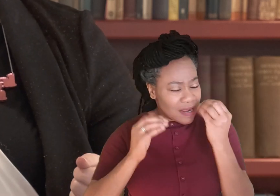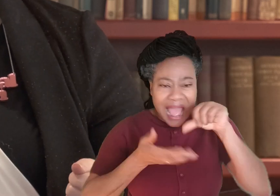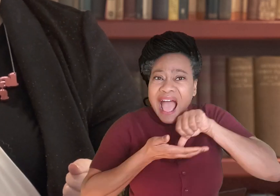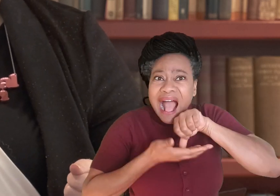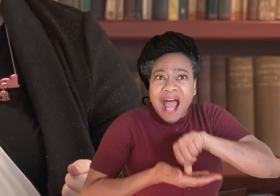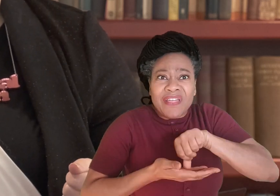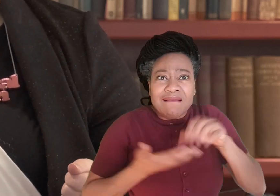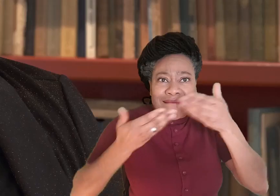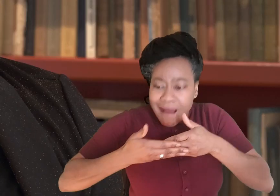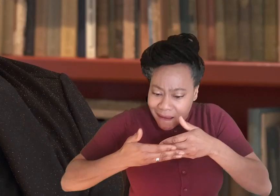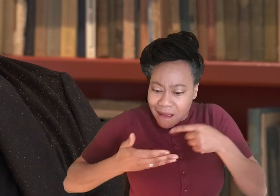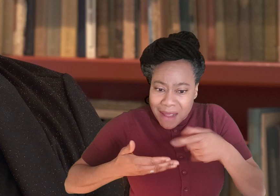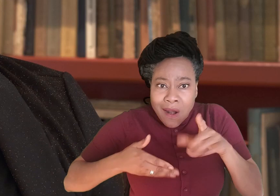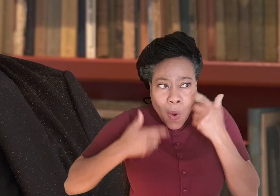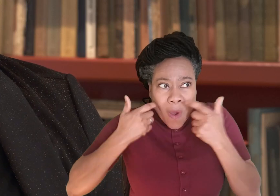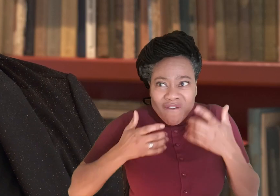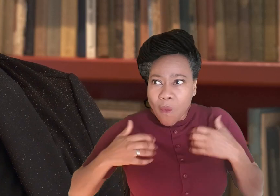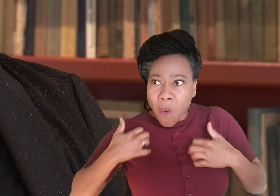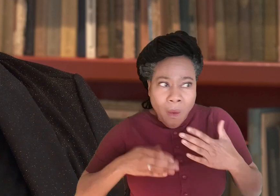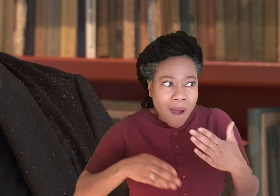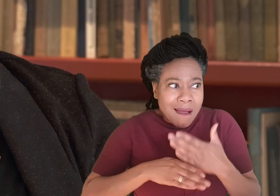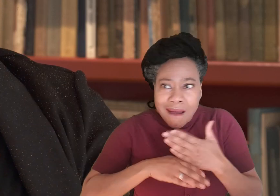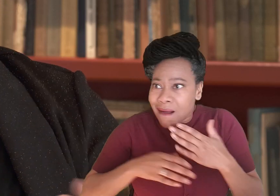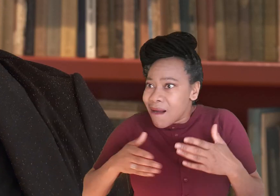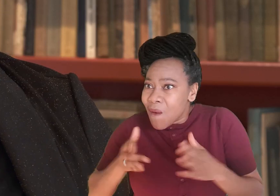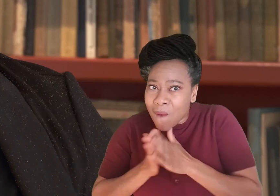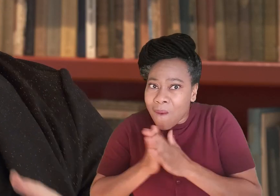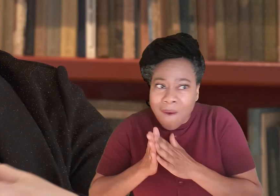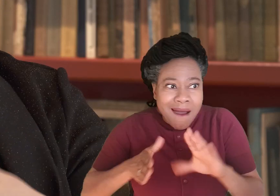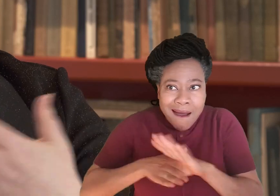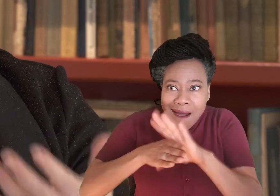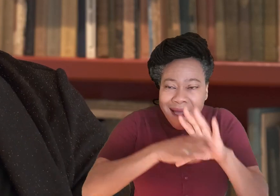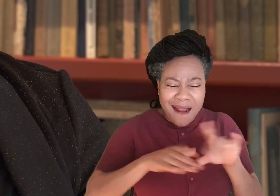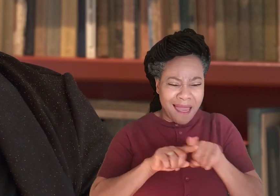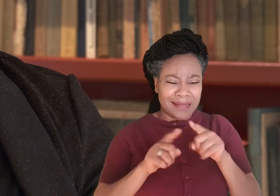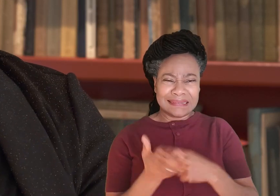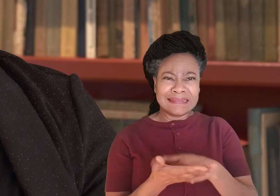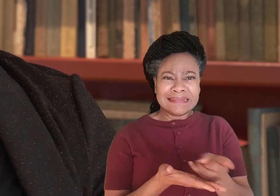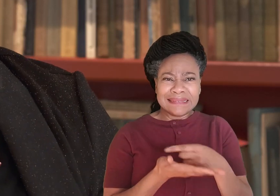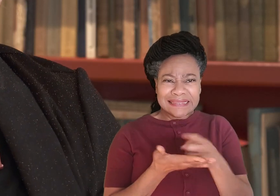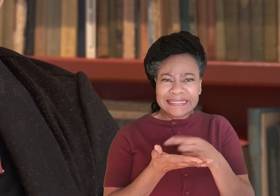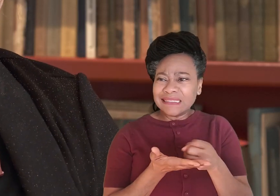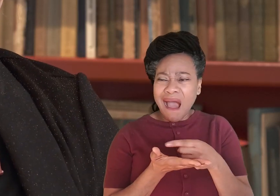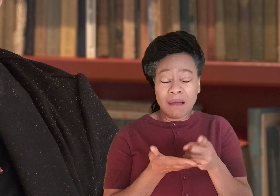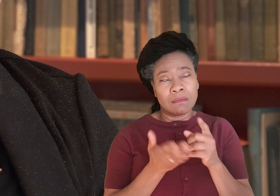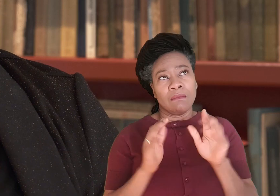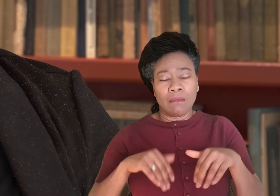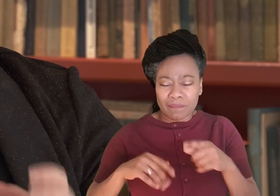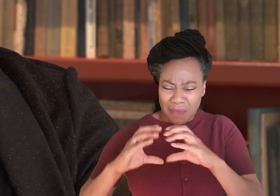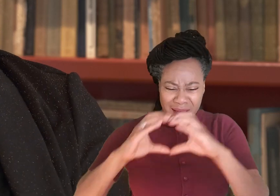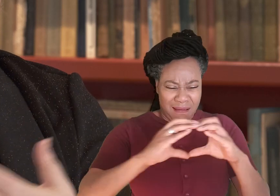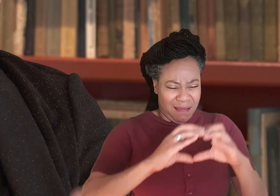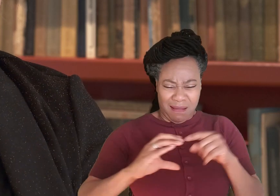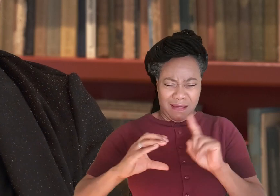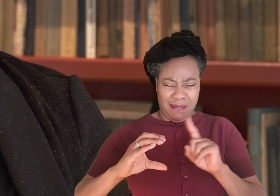Greek version of Tinder. But what symptoms did this wandering womb cause? How could you describe a classic case of hysteria?